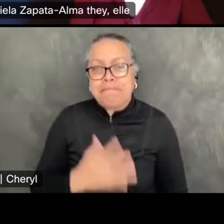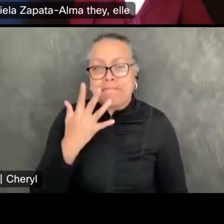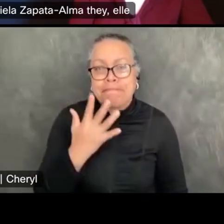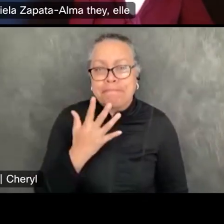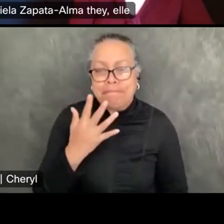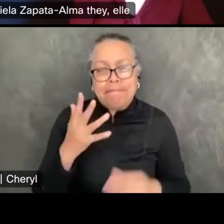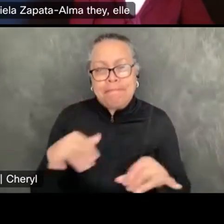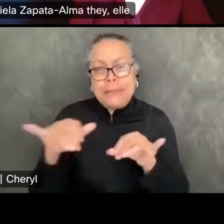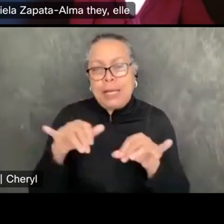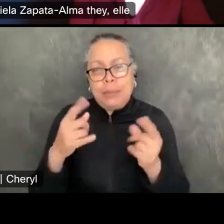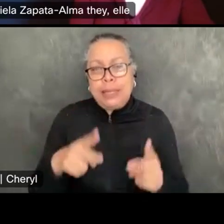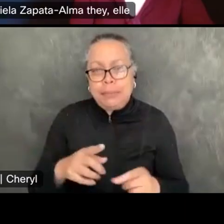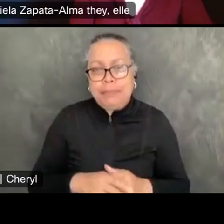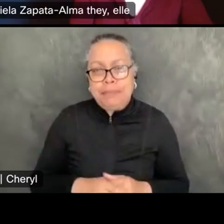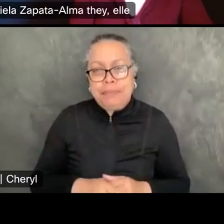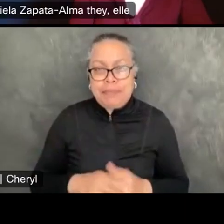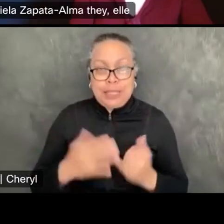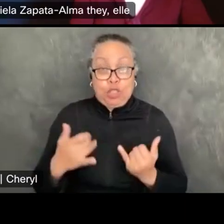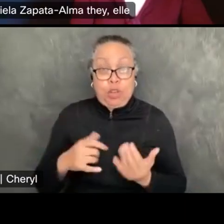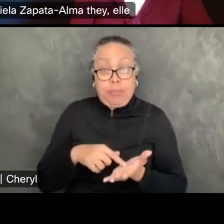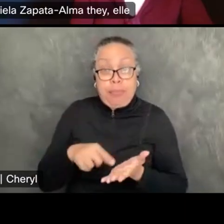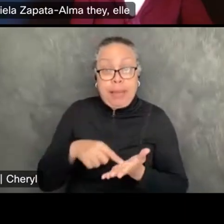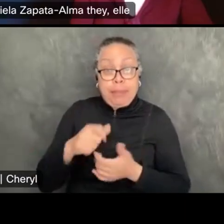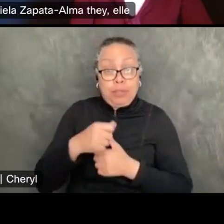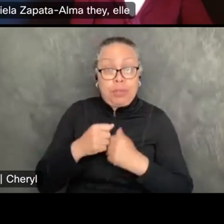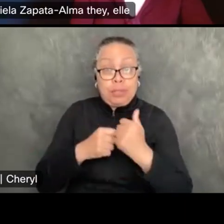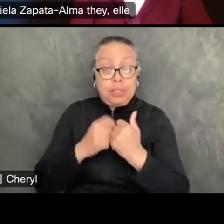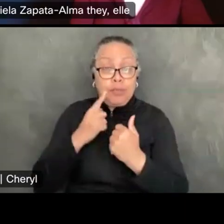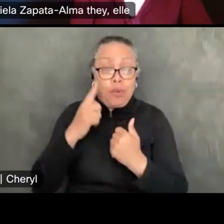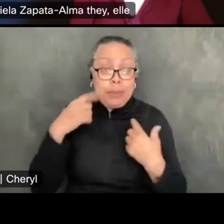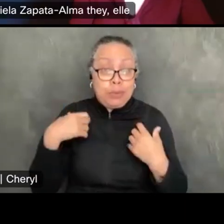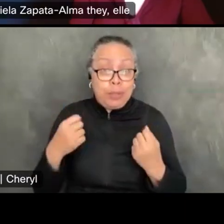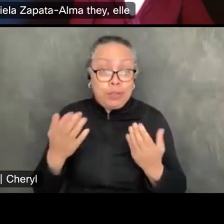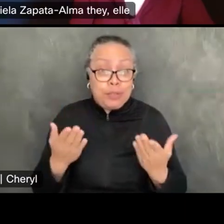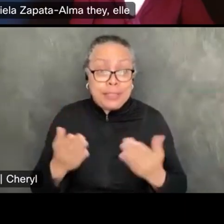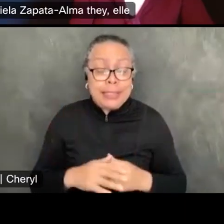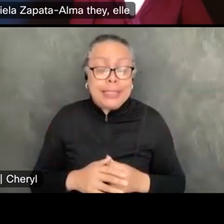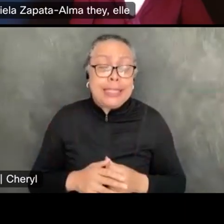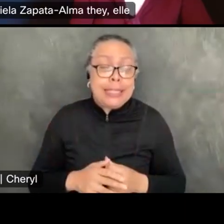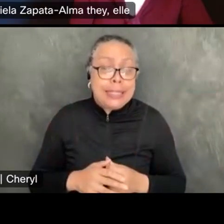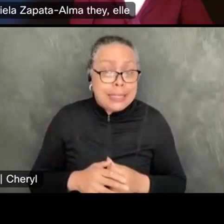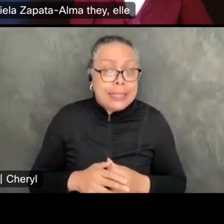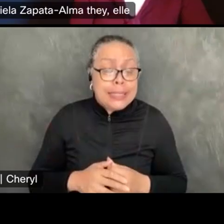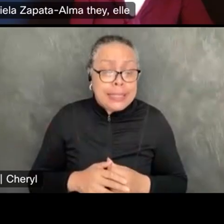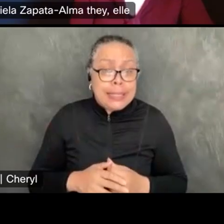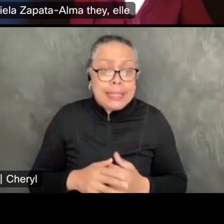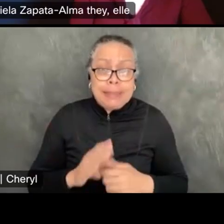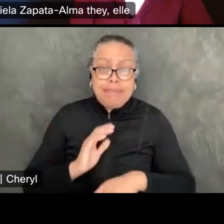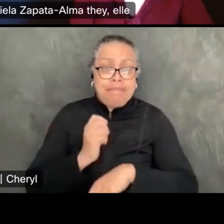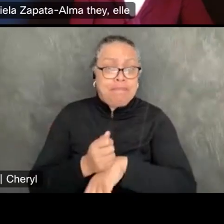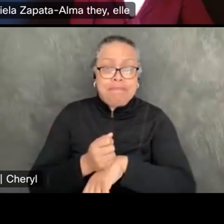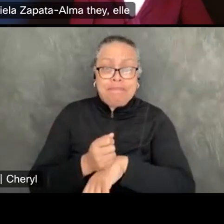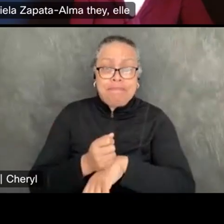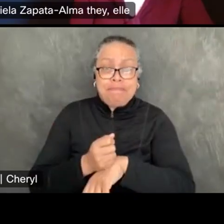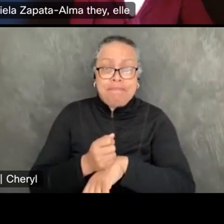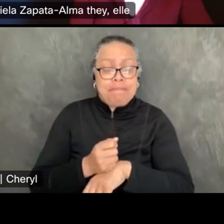common. The current payment structures for mental health services make it so that mental